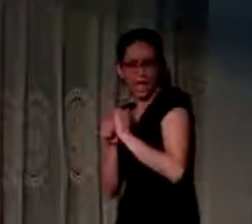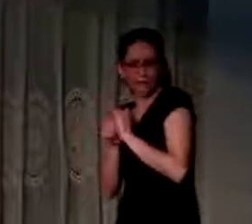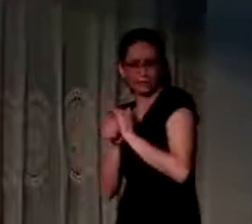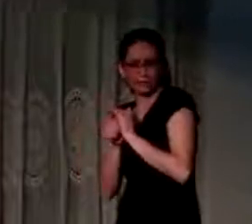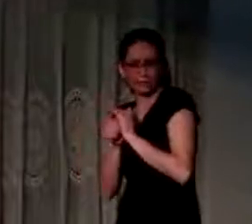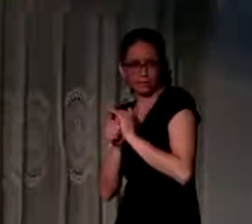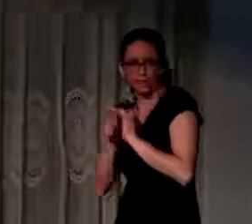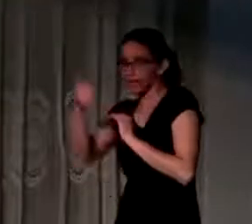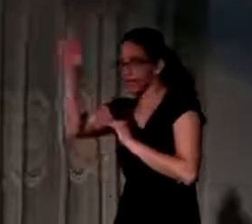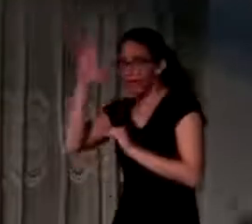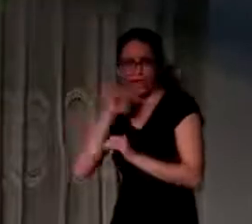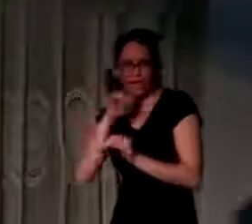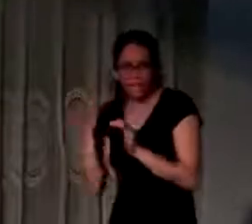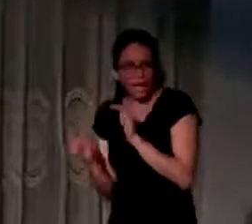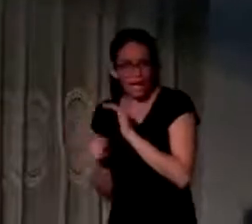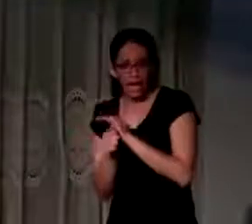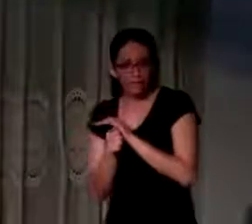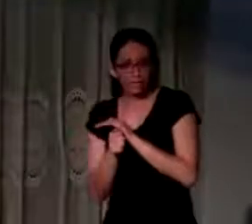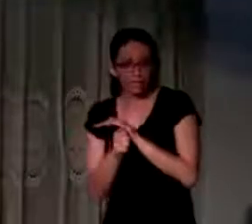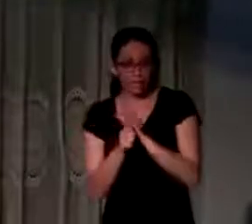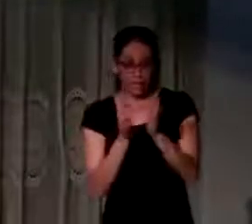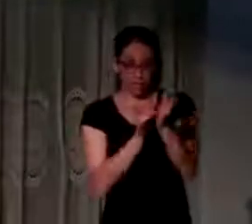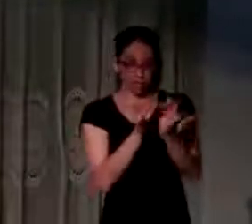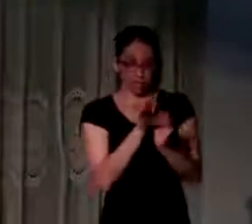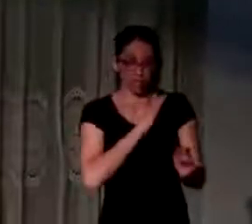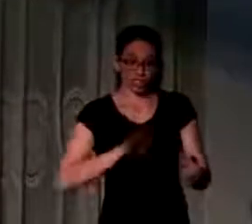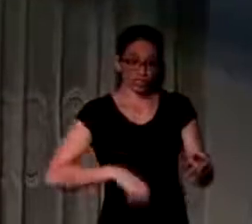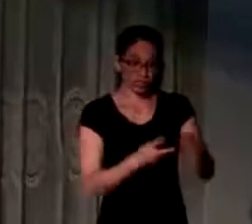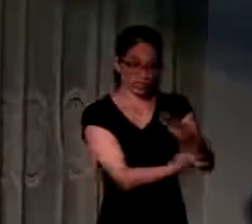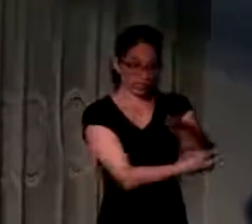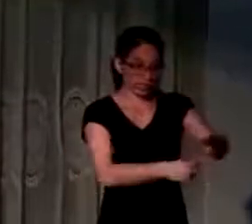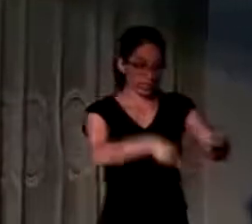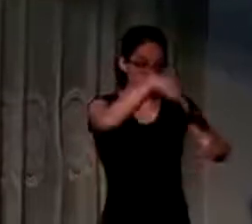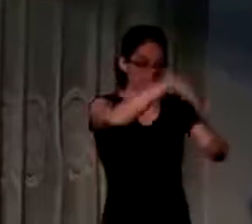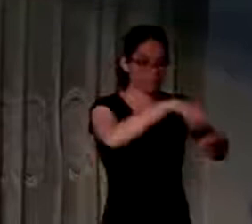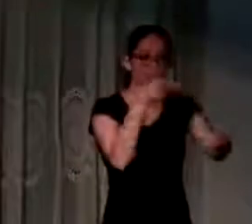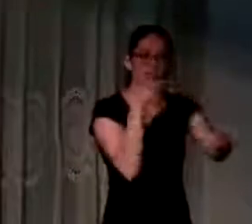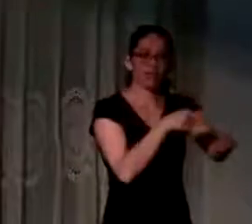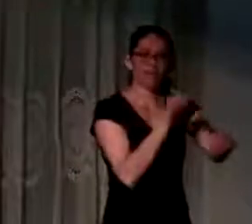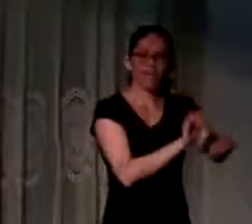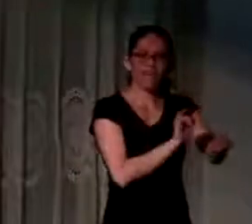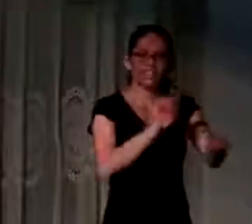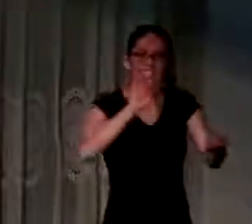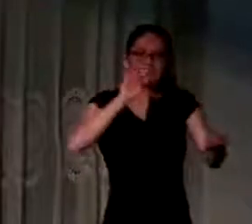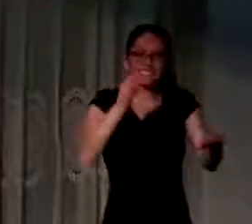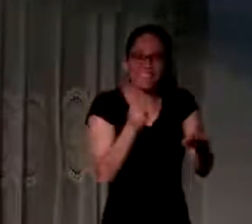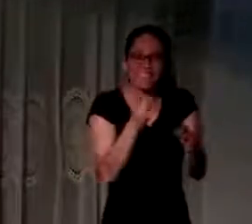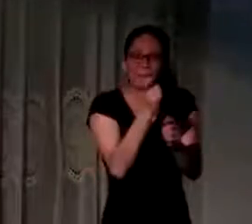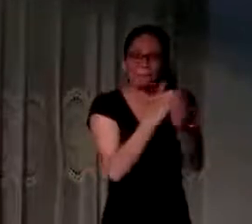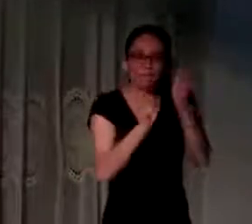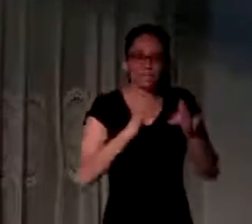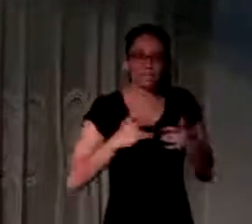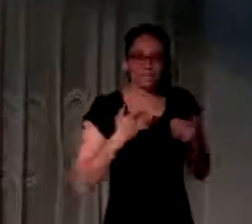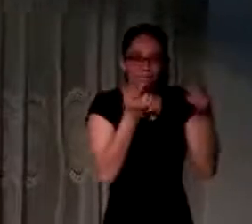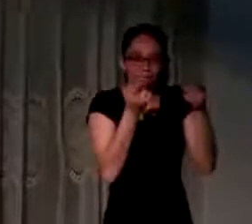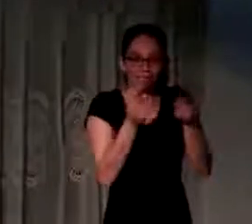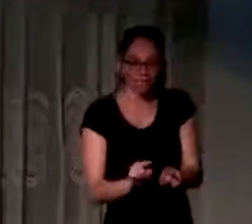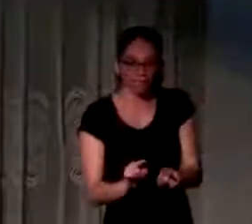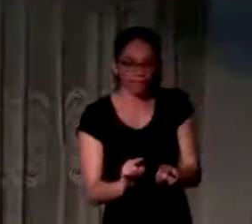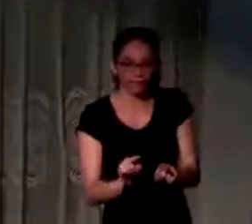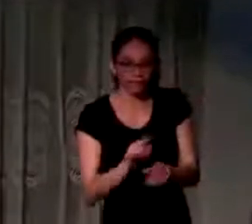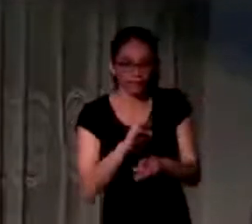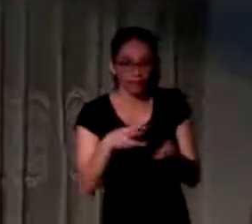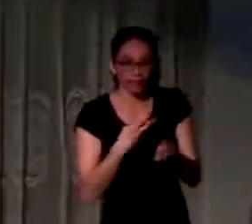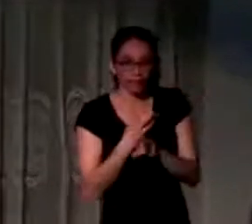Jesus Christ rose from the dead. It is the single greatest event in history, and God made sure he had the proper amount of advertising.